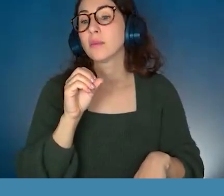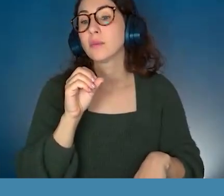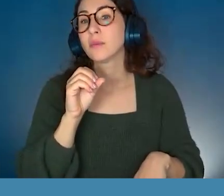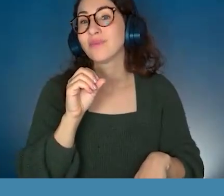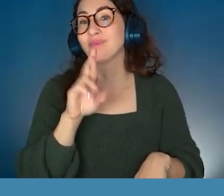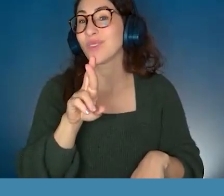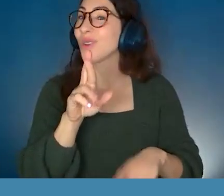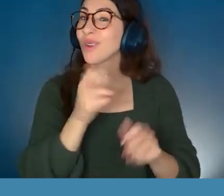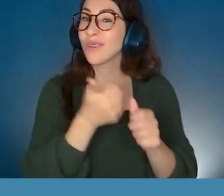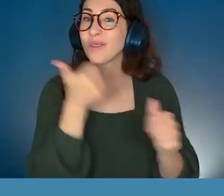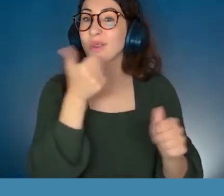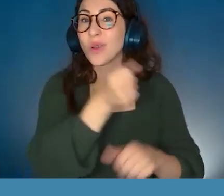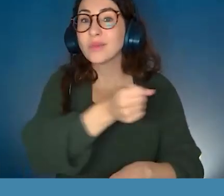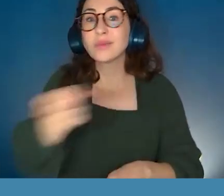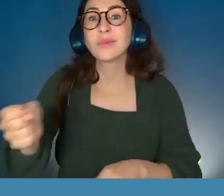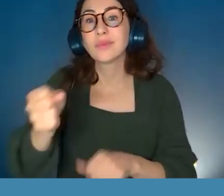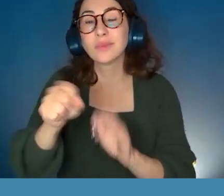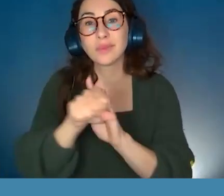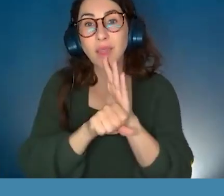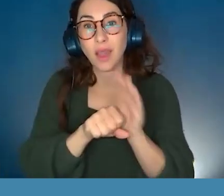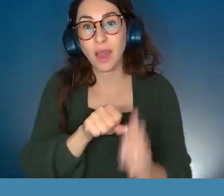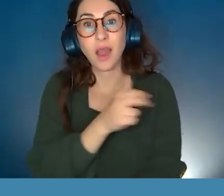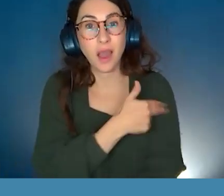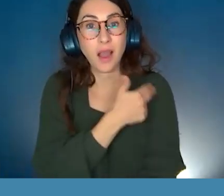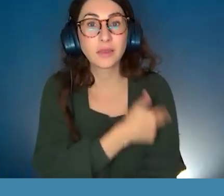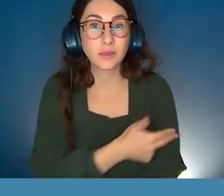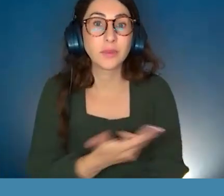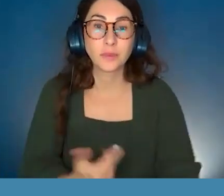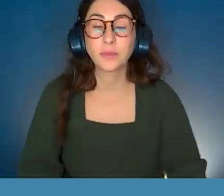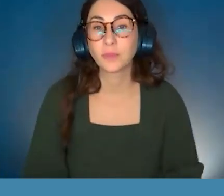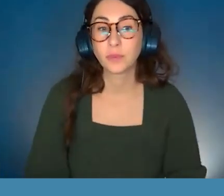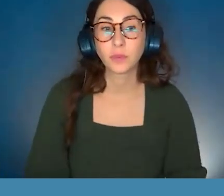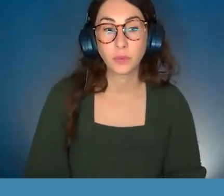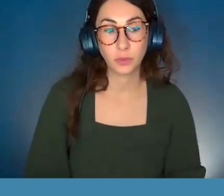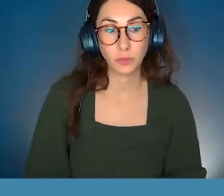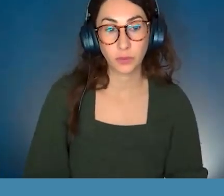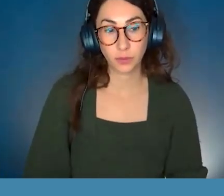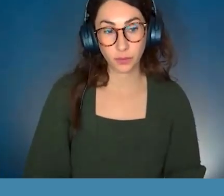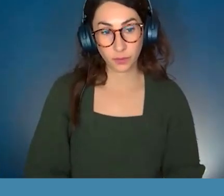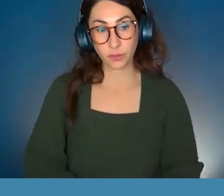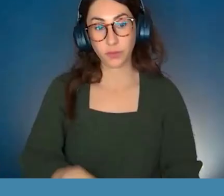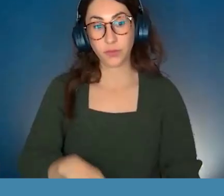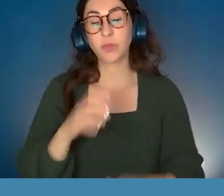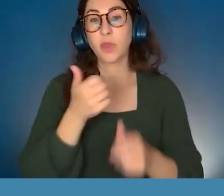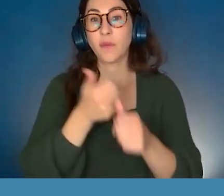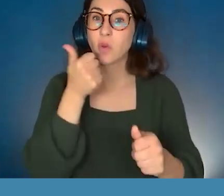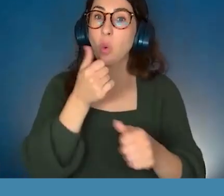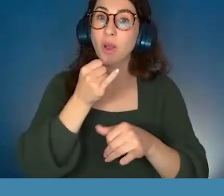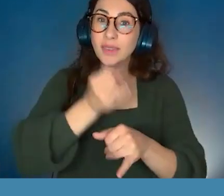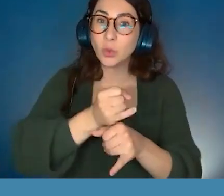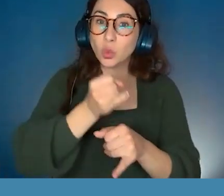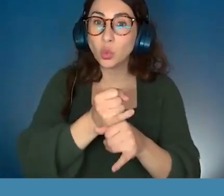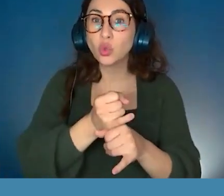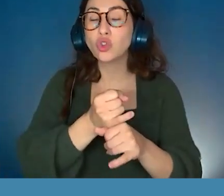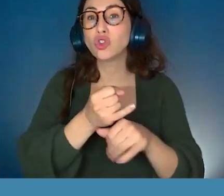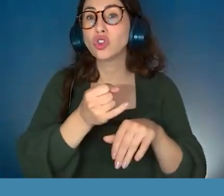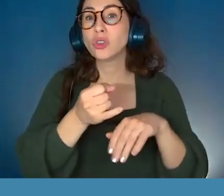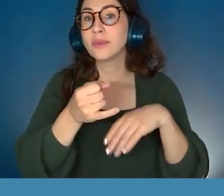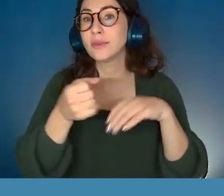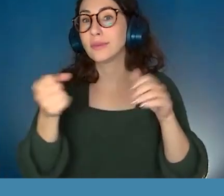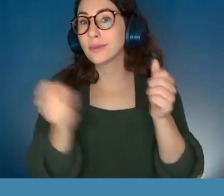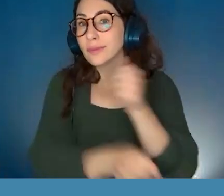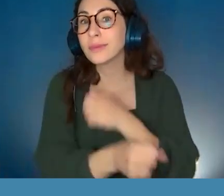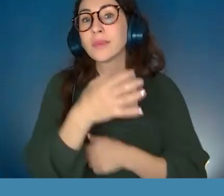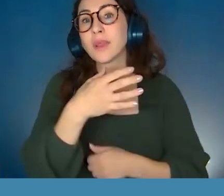state hospital. So it's really meant to divert placement in institutions and to provide crisis care